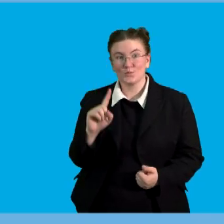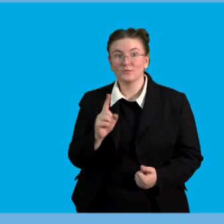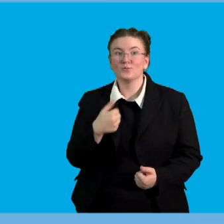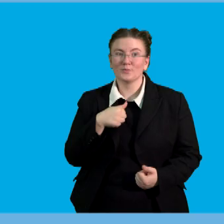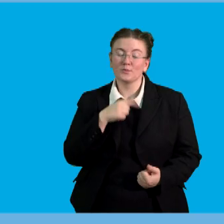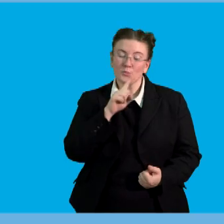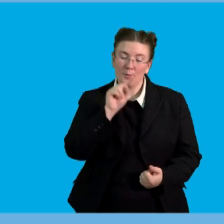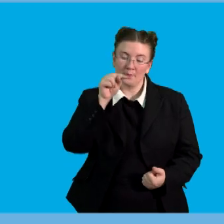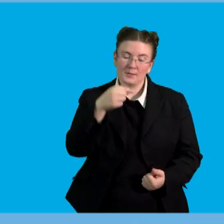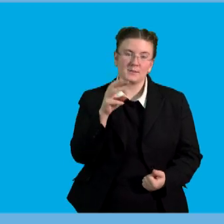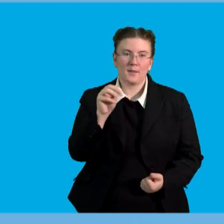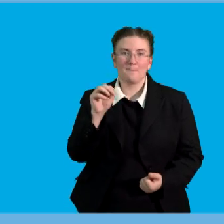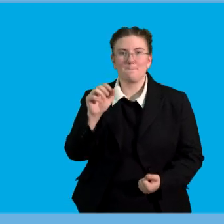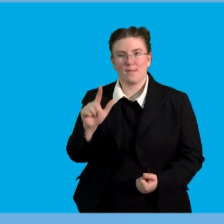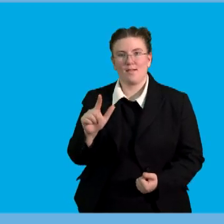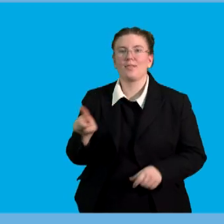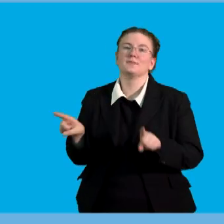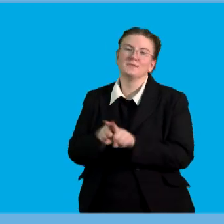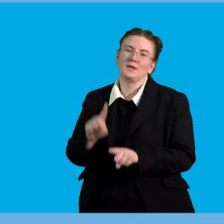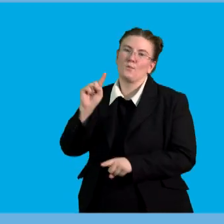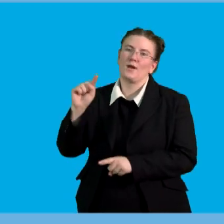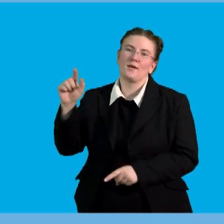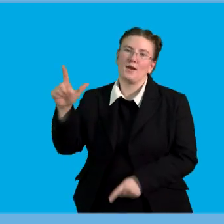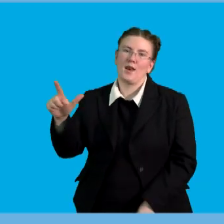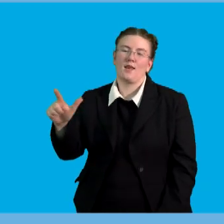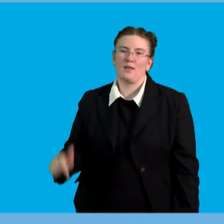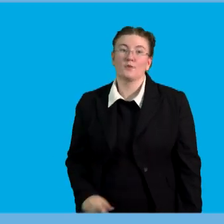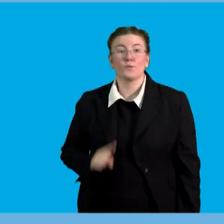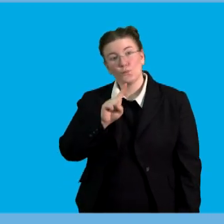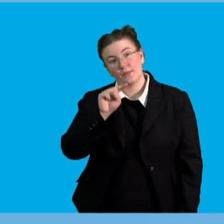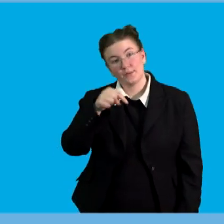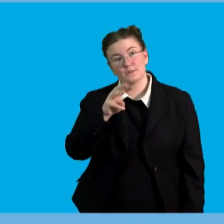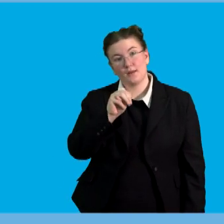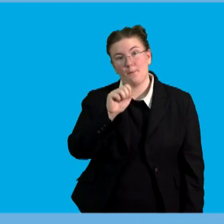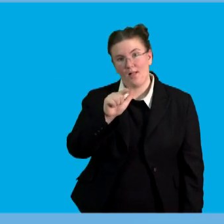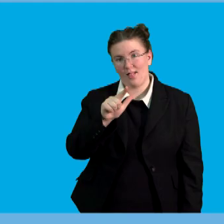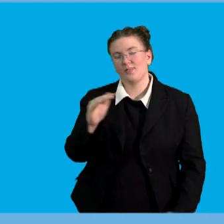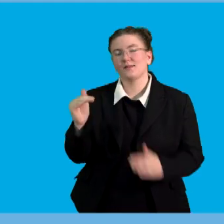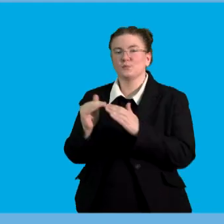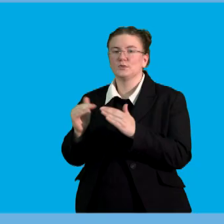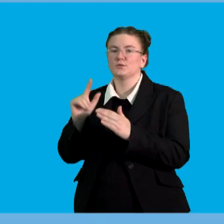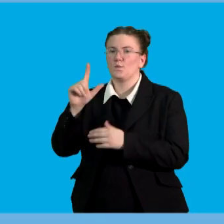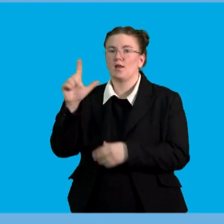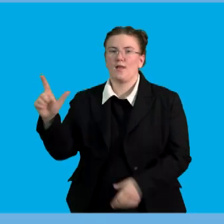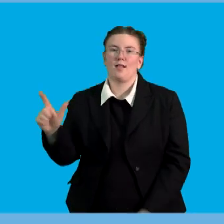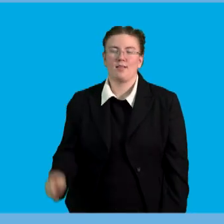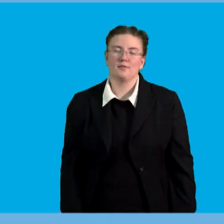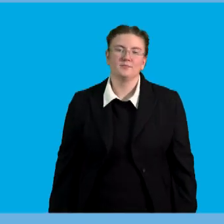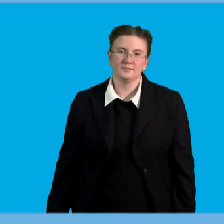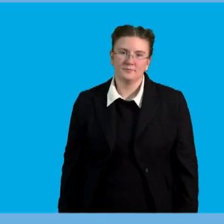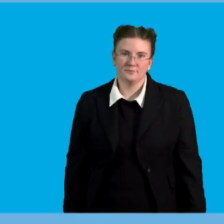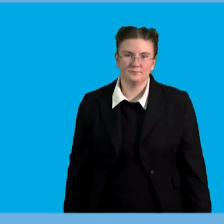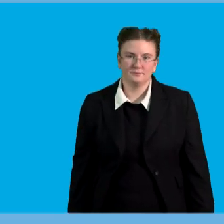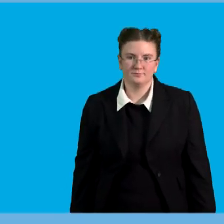that when we have 1,000 milliliters, that is the same as 1 liter. So 1,000 milliliters is going to be equals